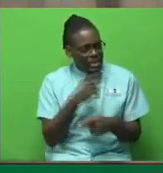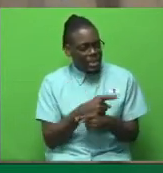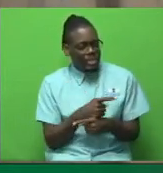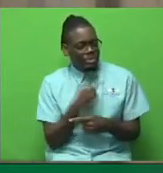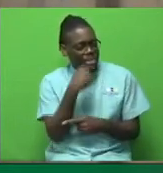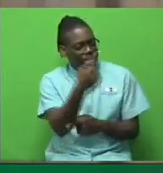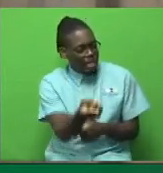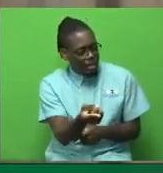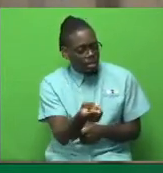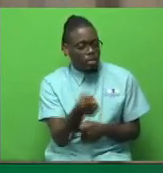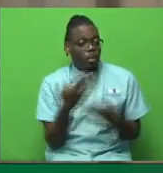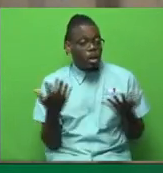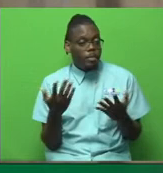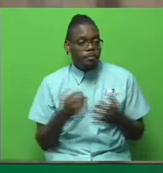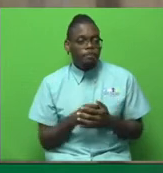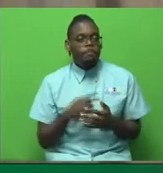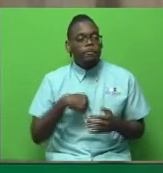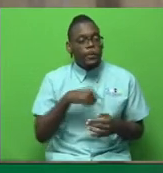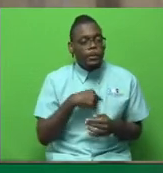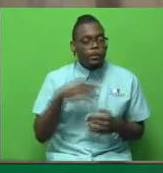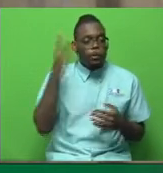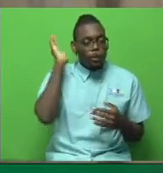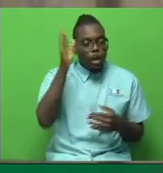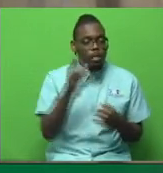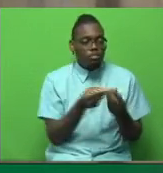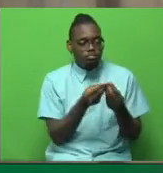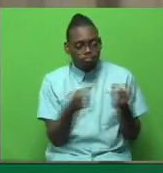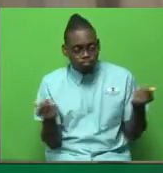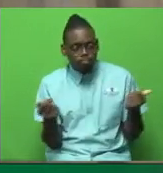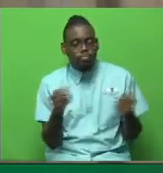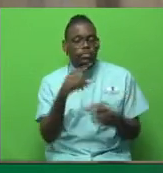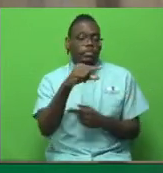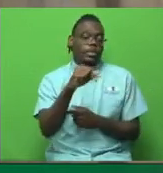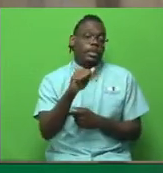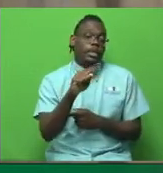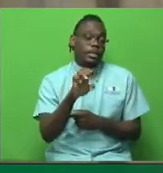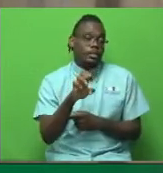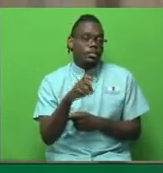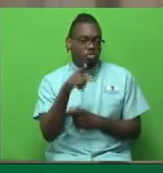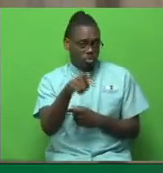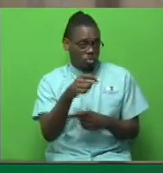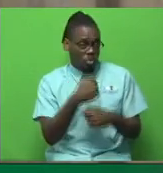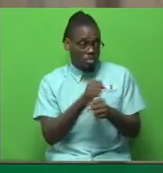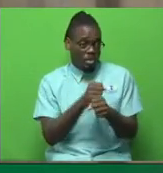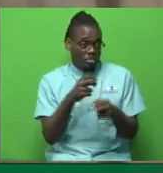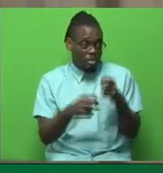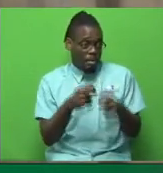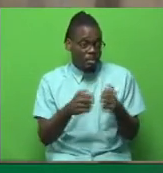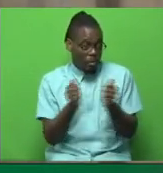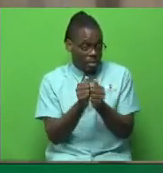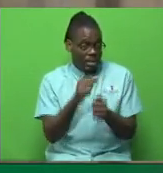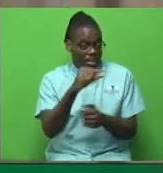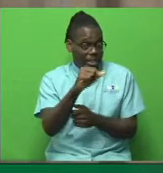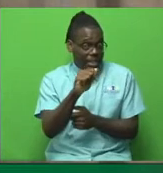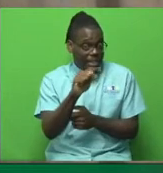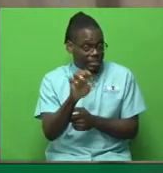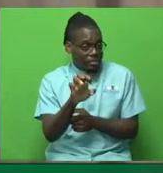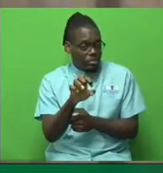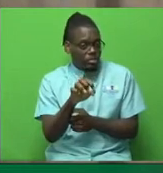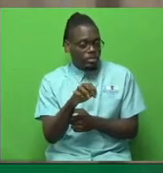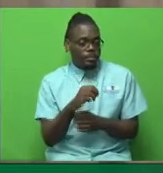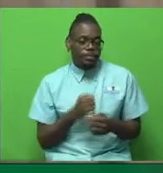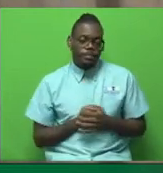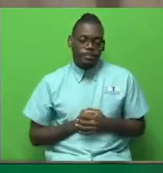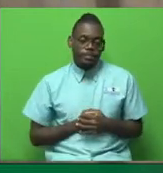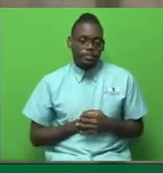to have this solution for a problem that you created imagine that I want